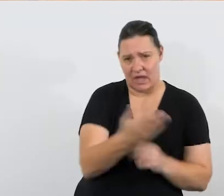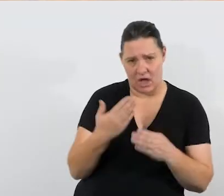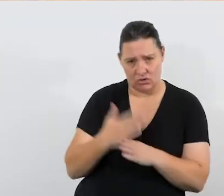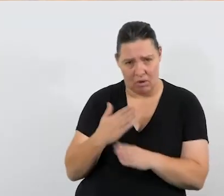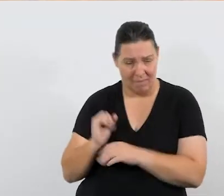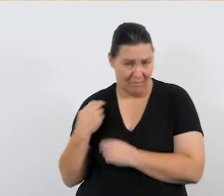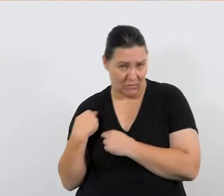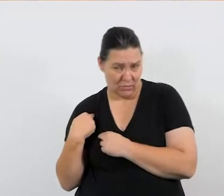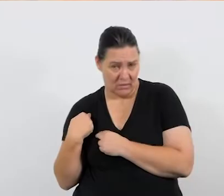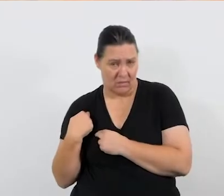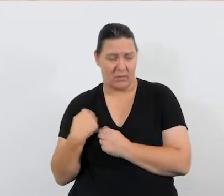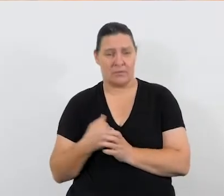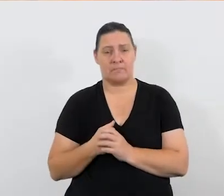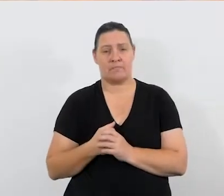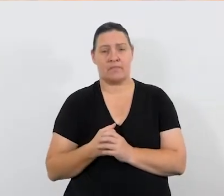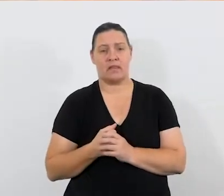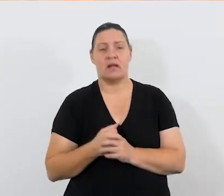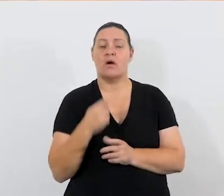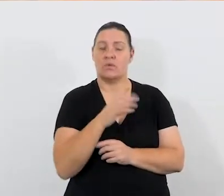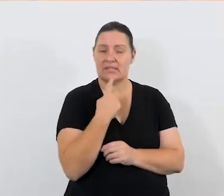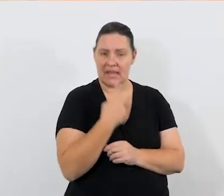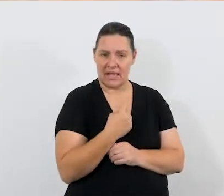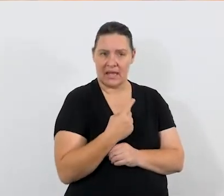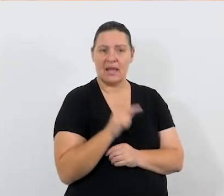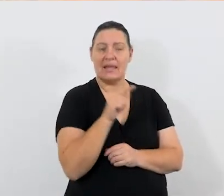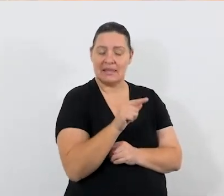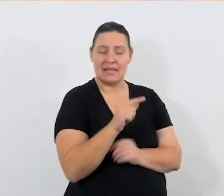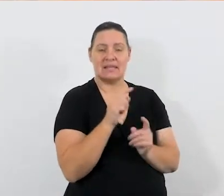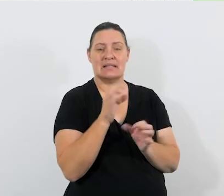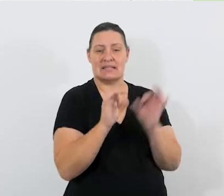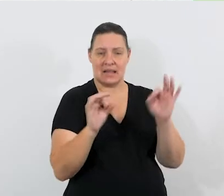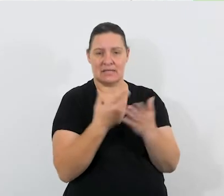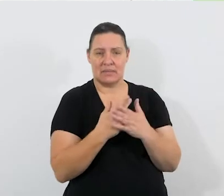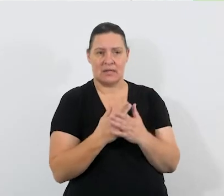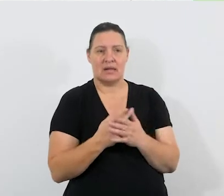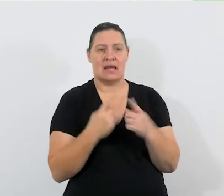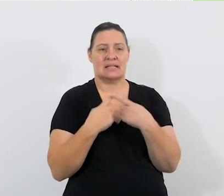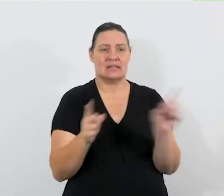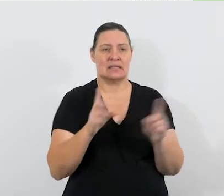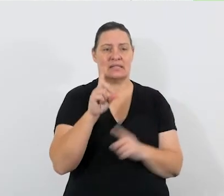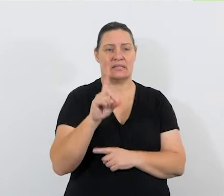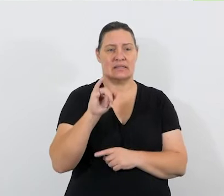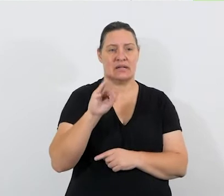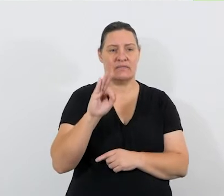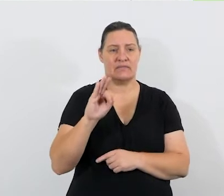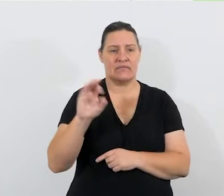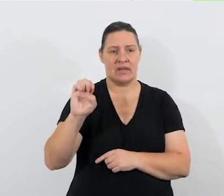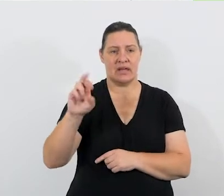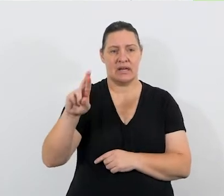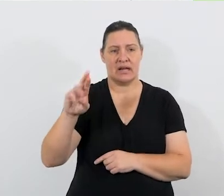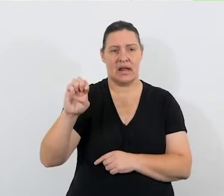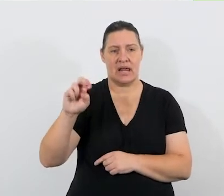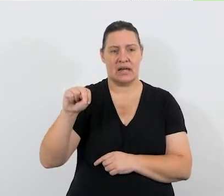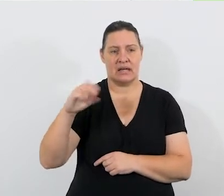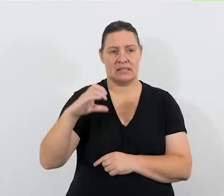they are different in the functions that they perform, then we say that these cells are differentiated.